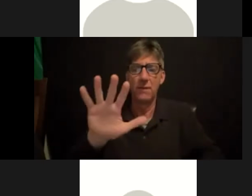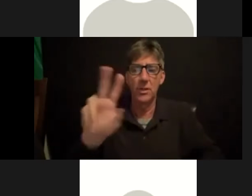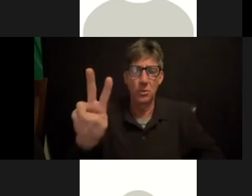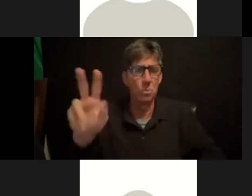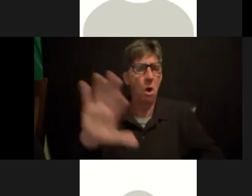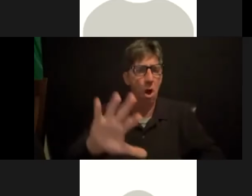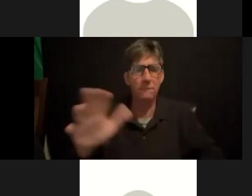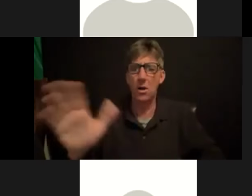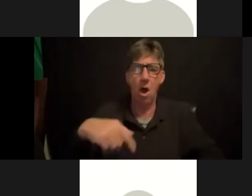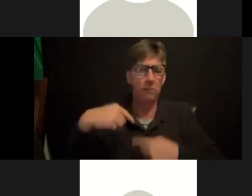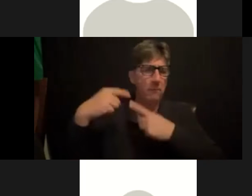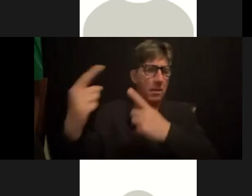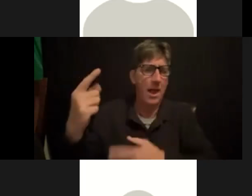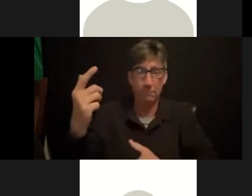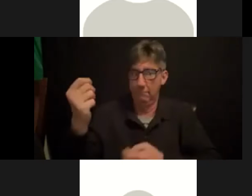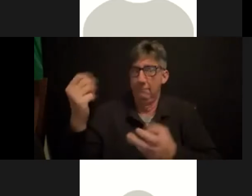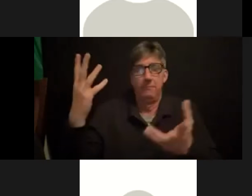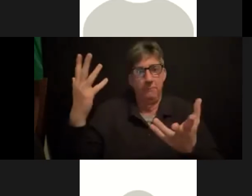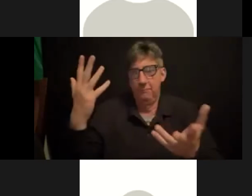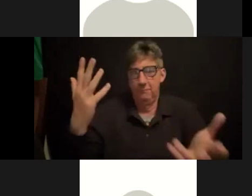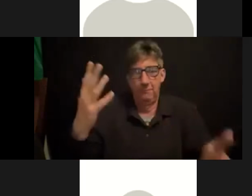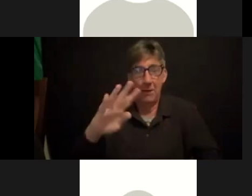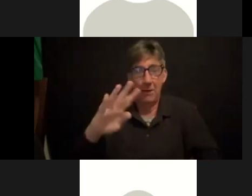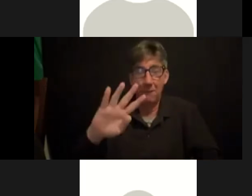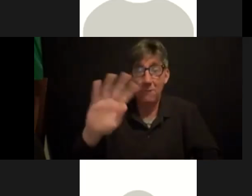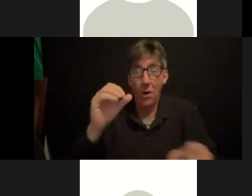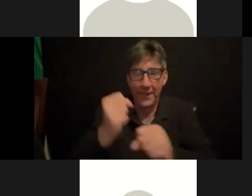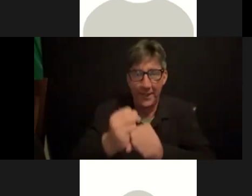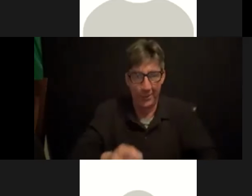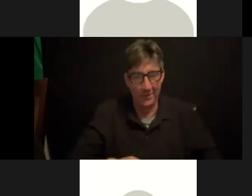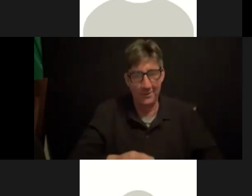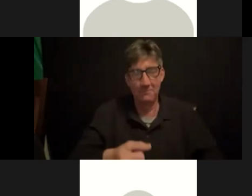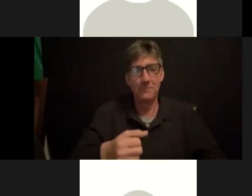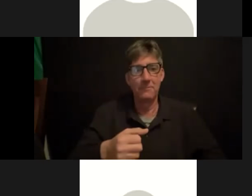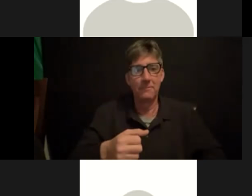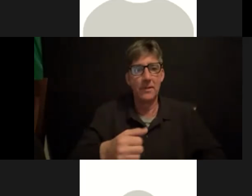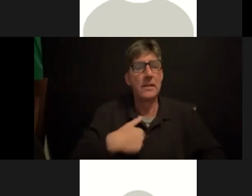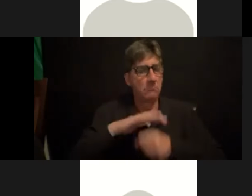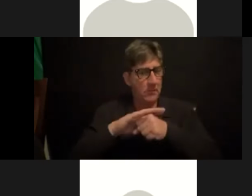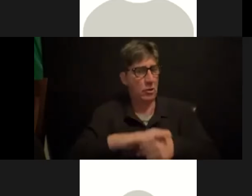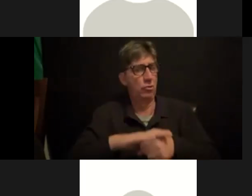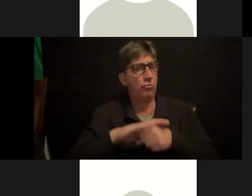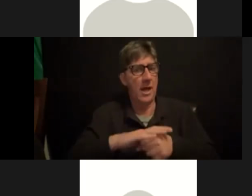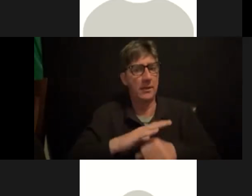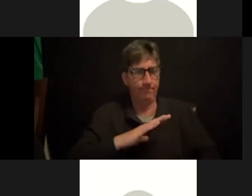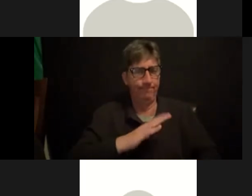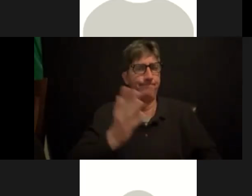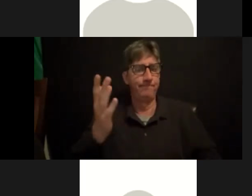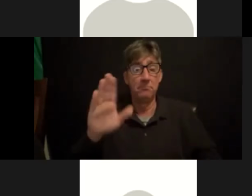last 40 years that I've been in Newton. I am very distressed that Bus 52